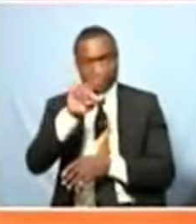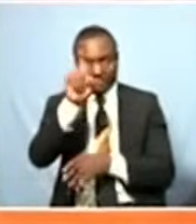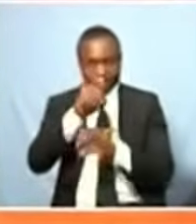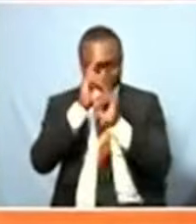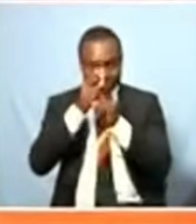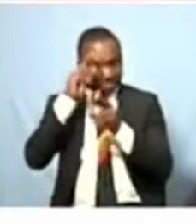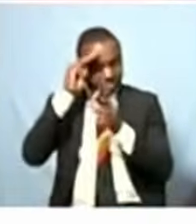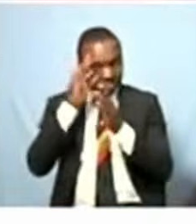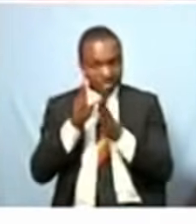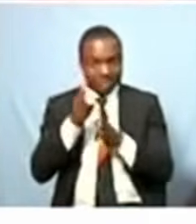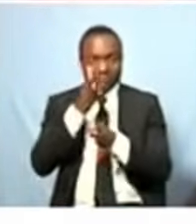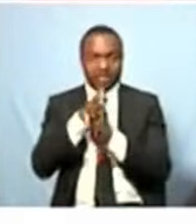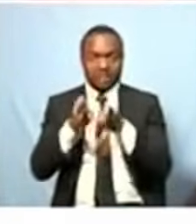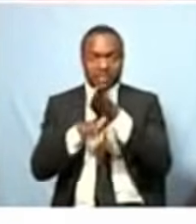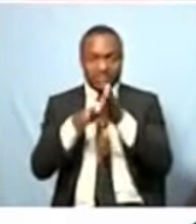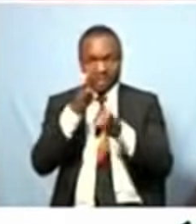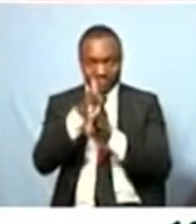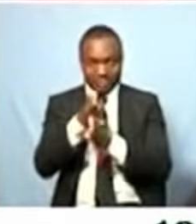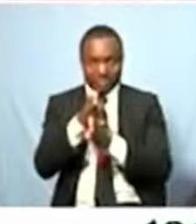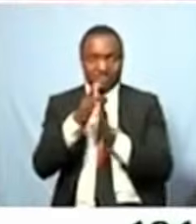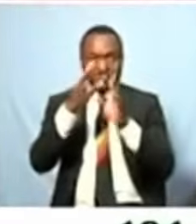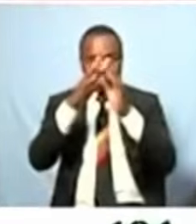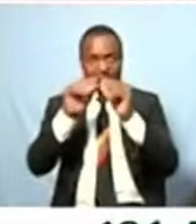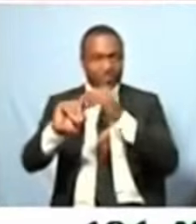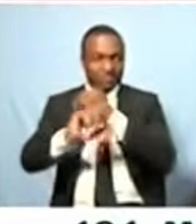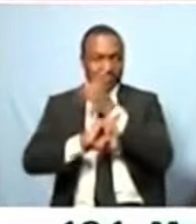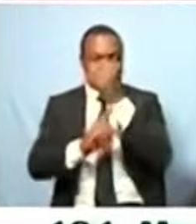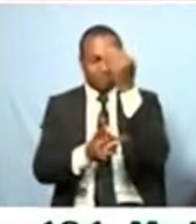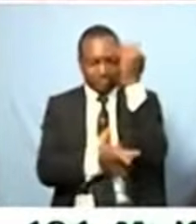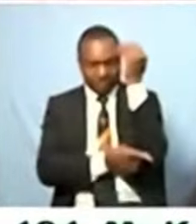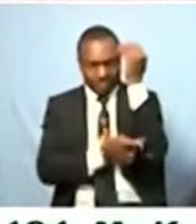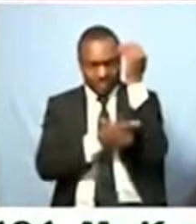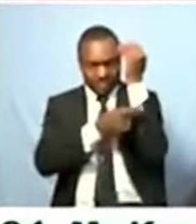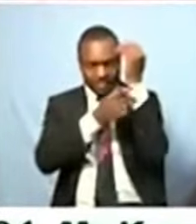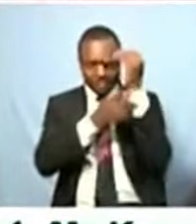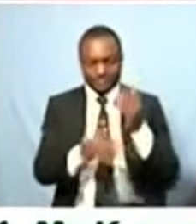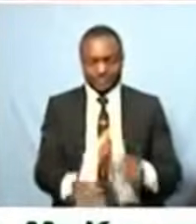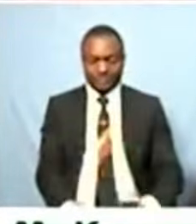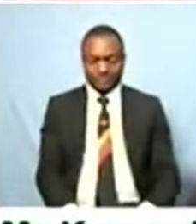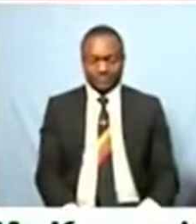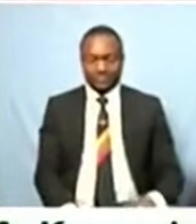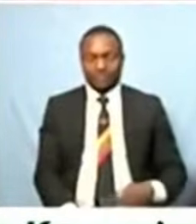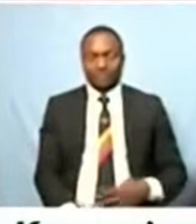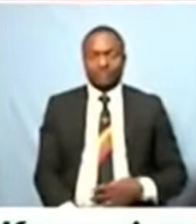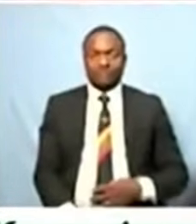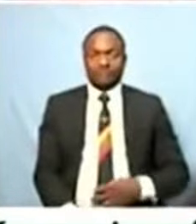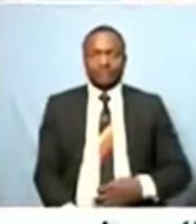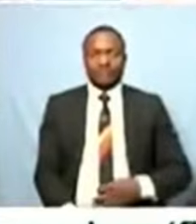Honorable Minister of Infrastructure, Housing and Urban Development.